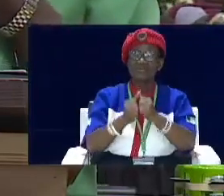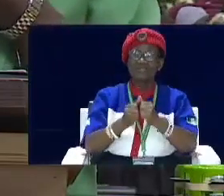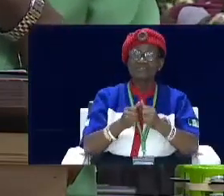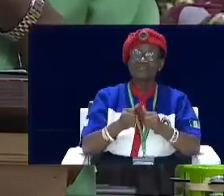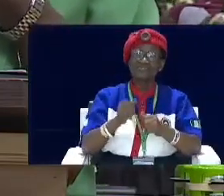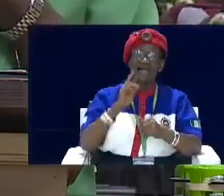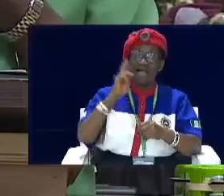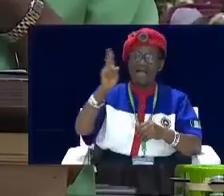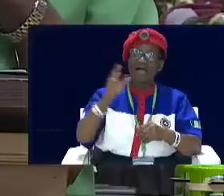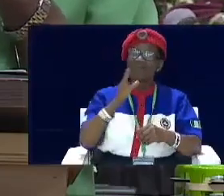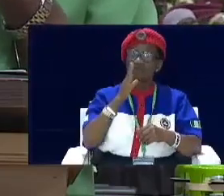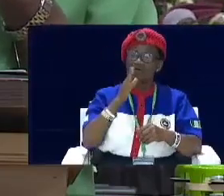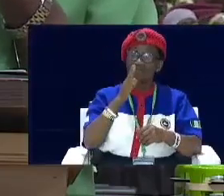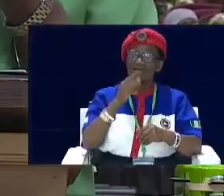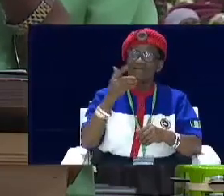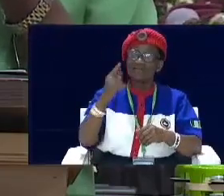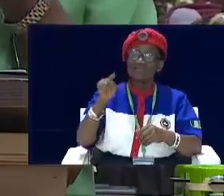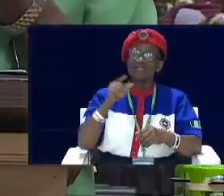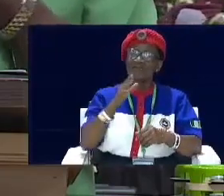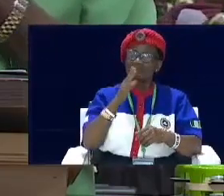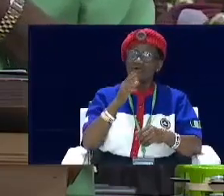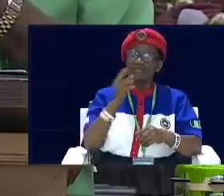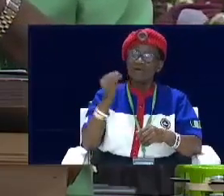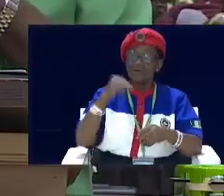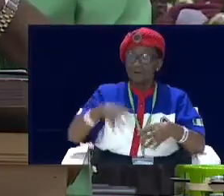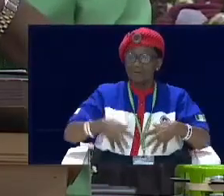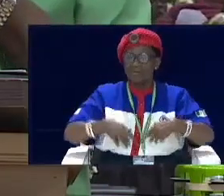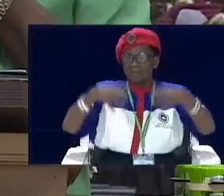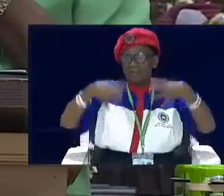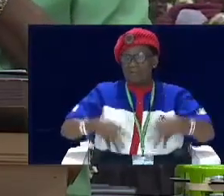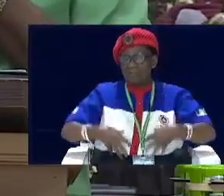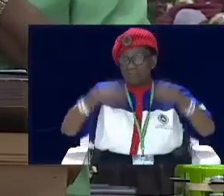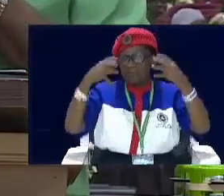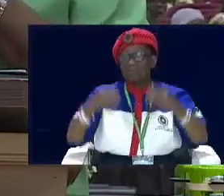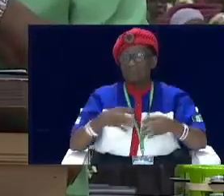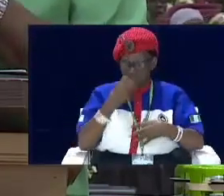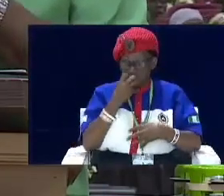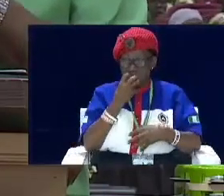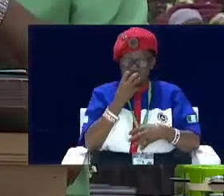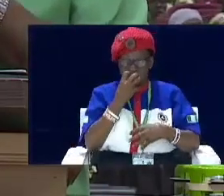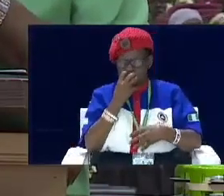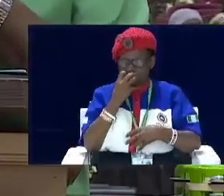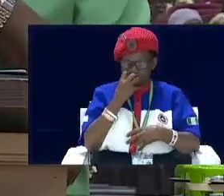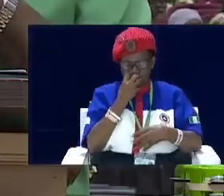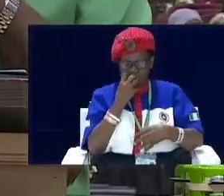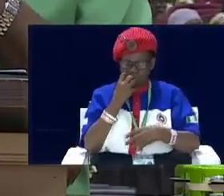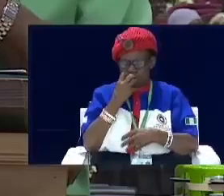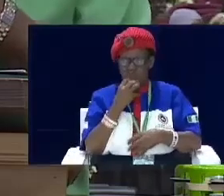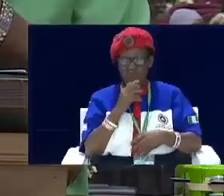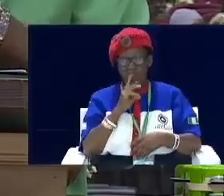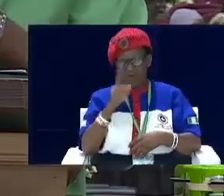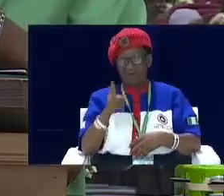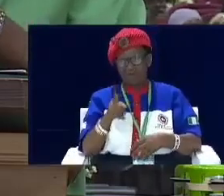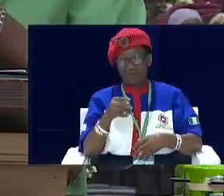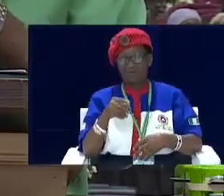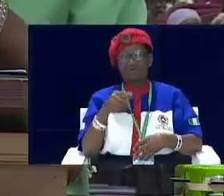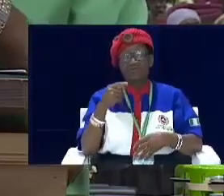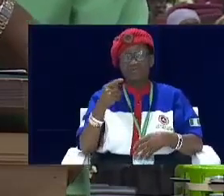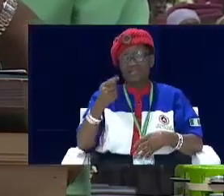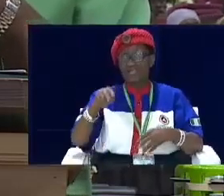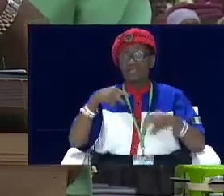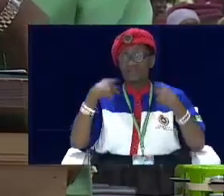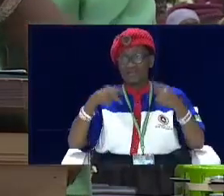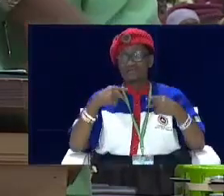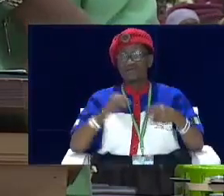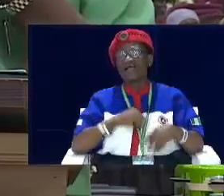the mother was furious. Yam binu, are you the pastor? I said, yes, ma. You are the